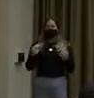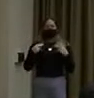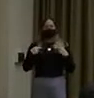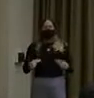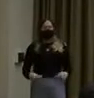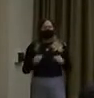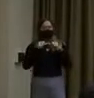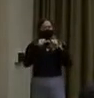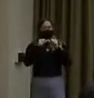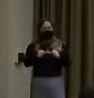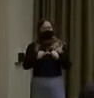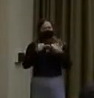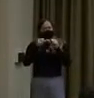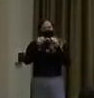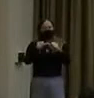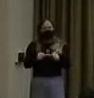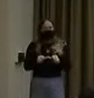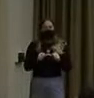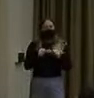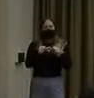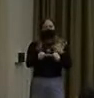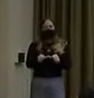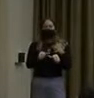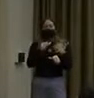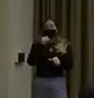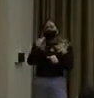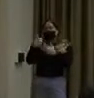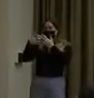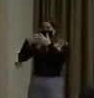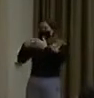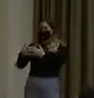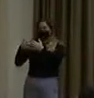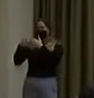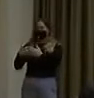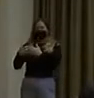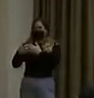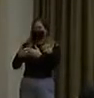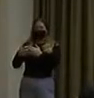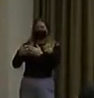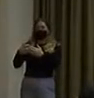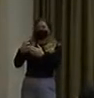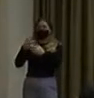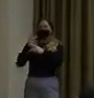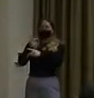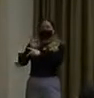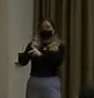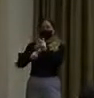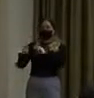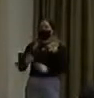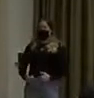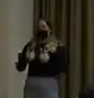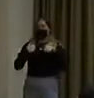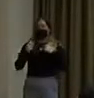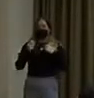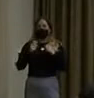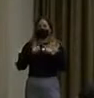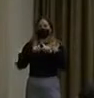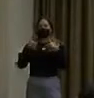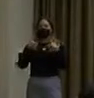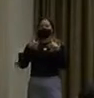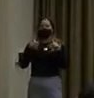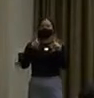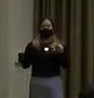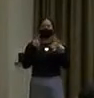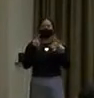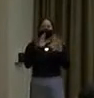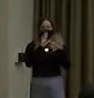resilience, lives more in the, not in the machines that we use to keep people in alive, but the people who